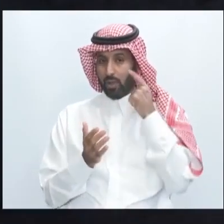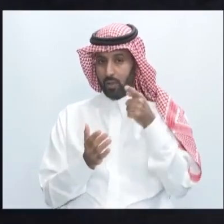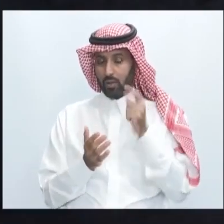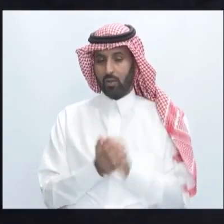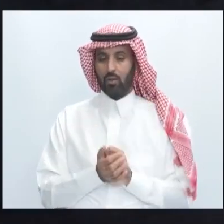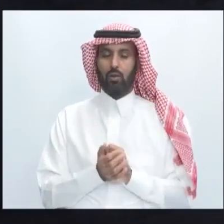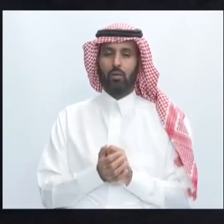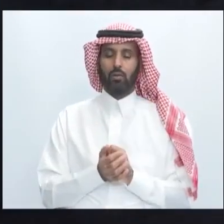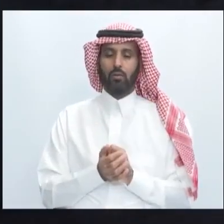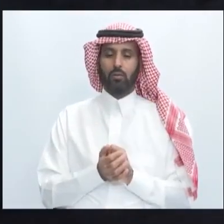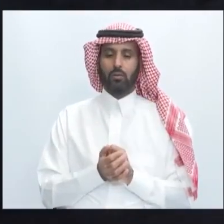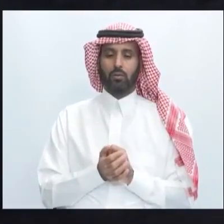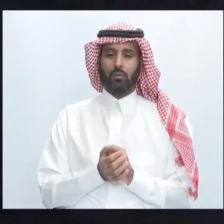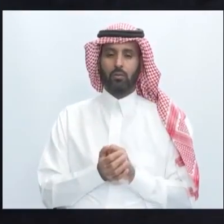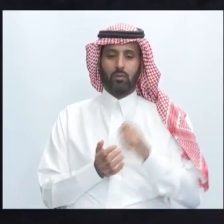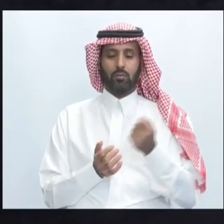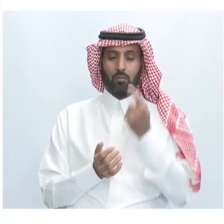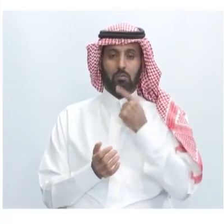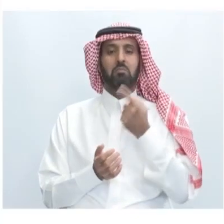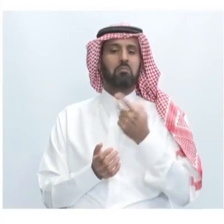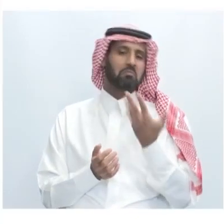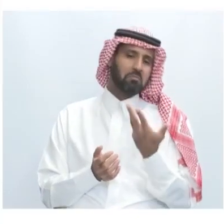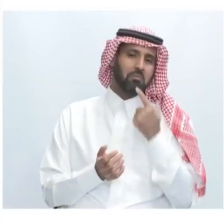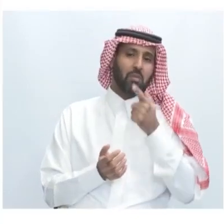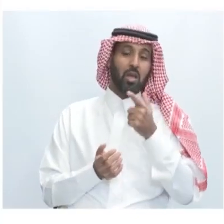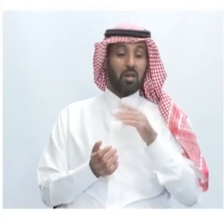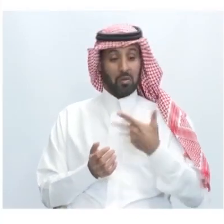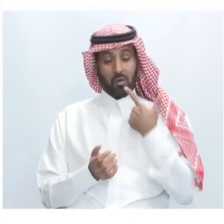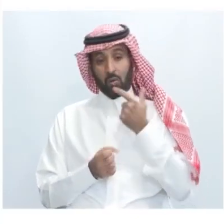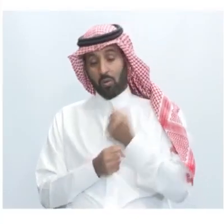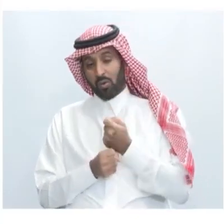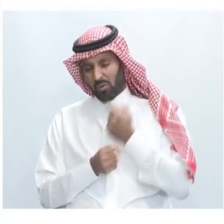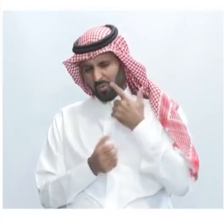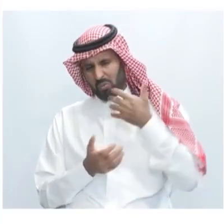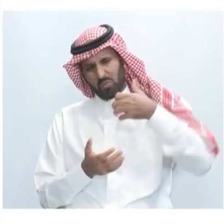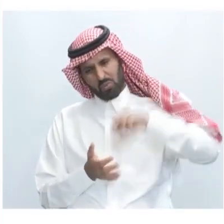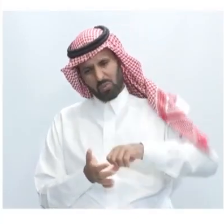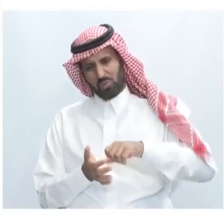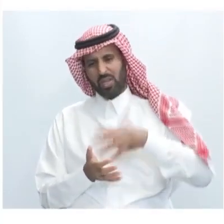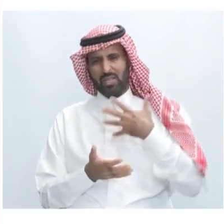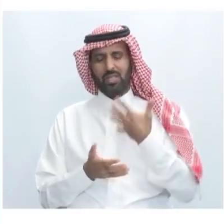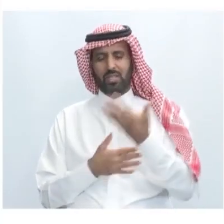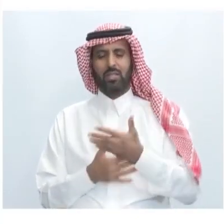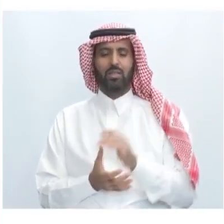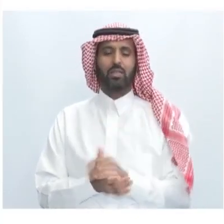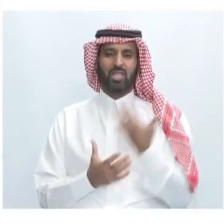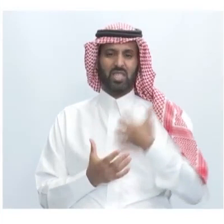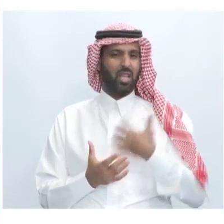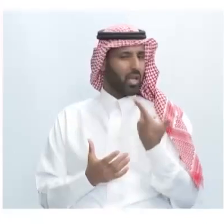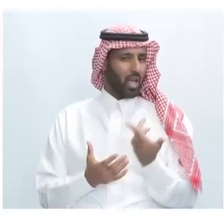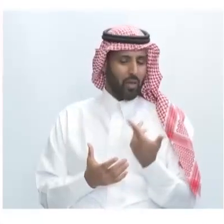is up to you, probably by saying how he or she felt and how the problem was